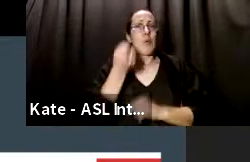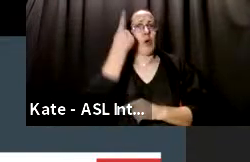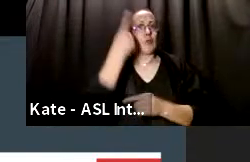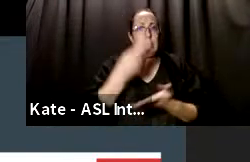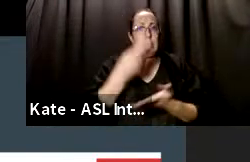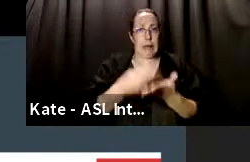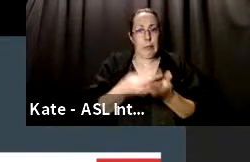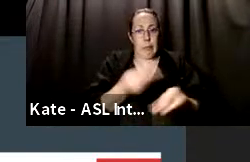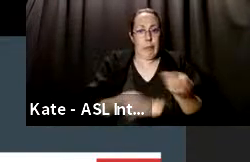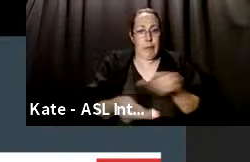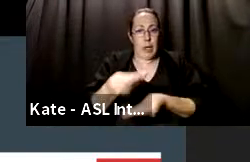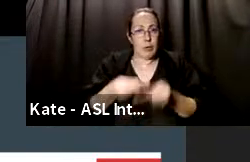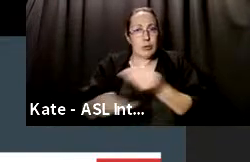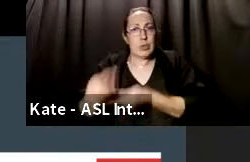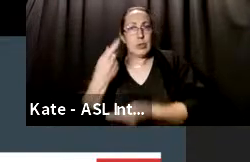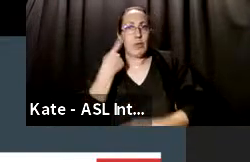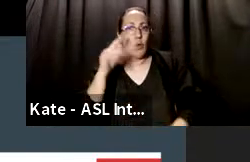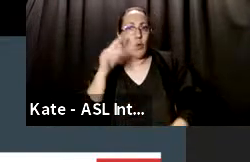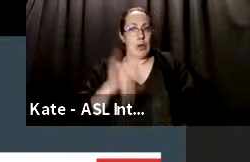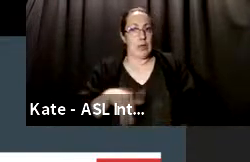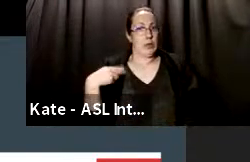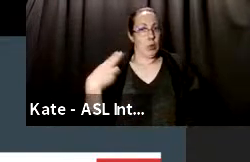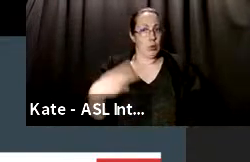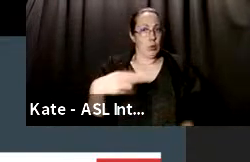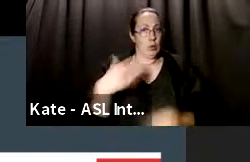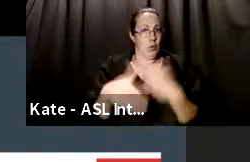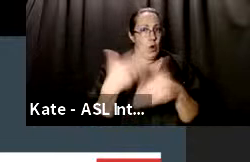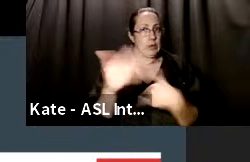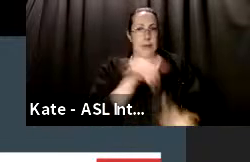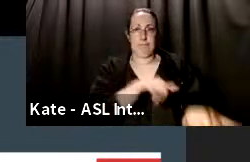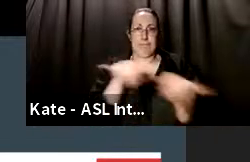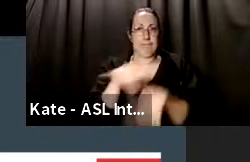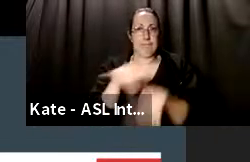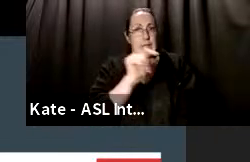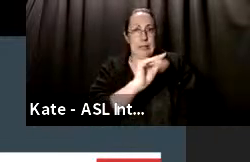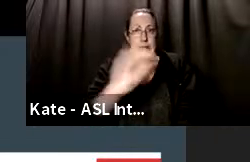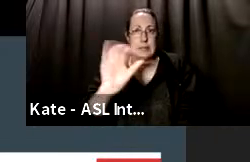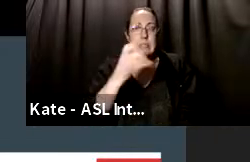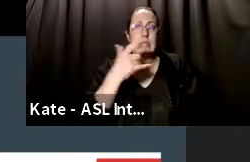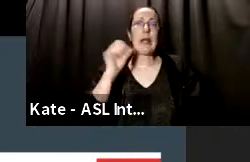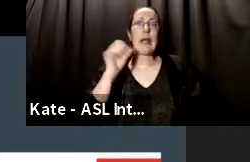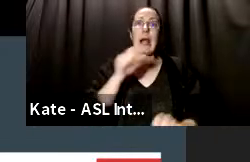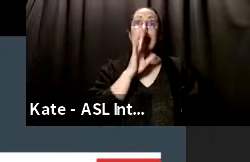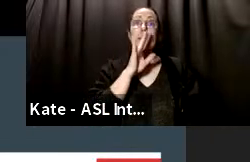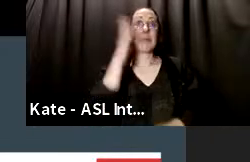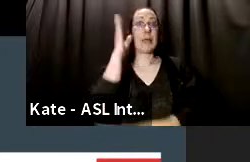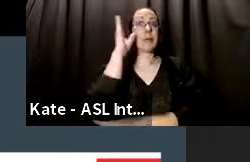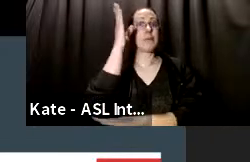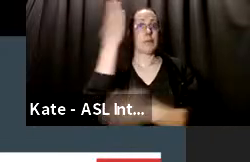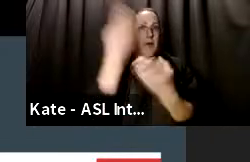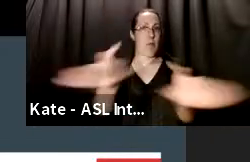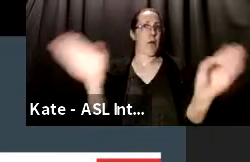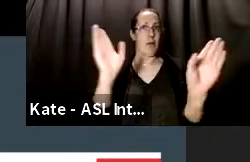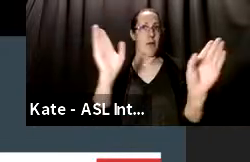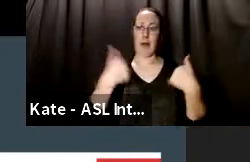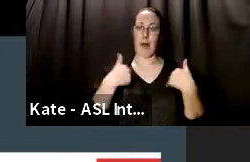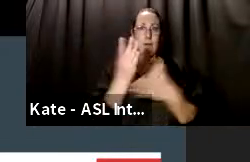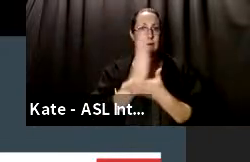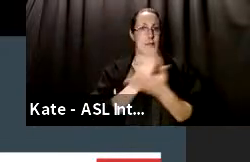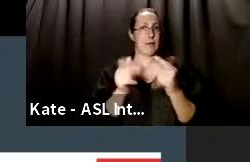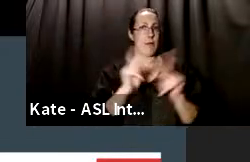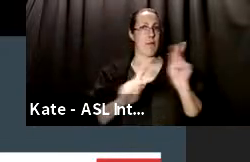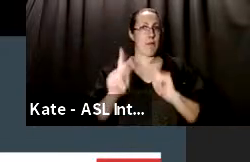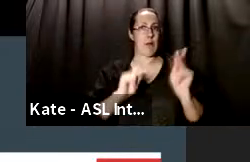budgets that are involved in such a historic process like TCC, being able to speak publicly. So we have some folks that are in the space in the